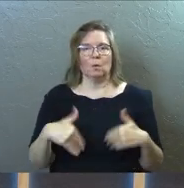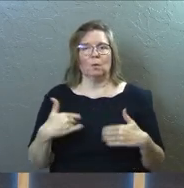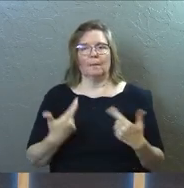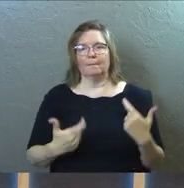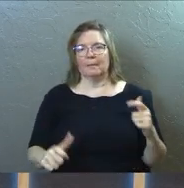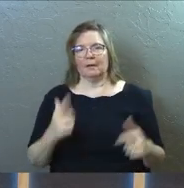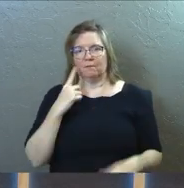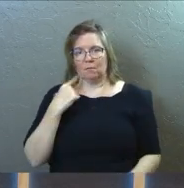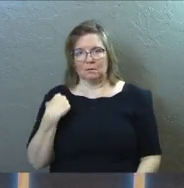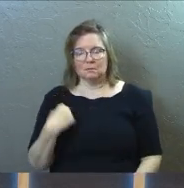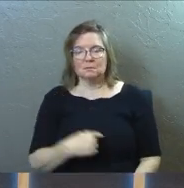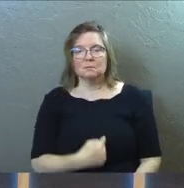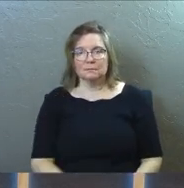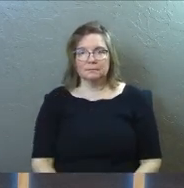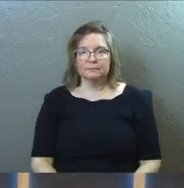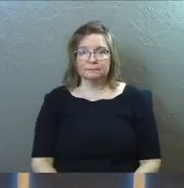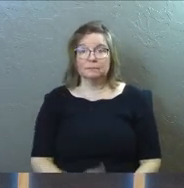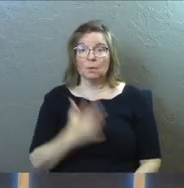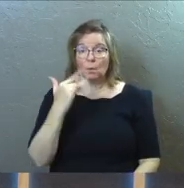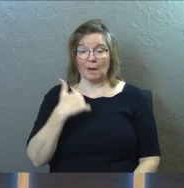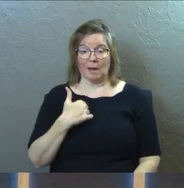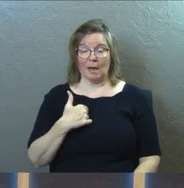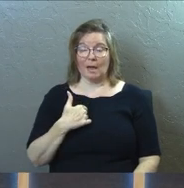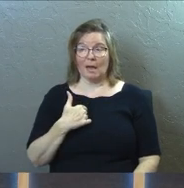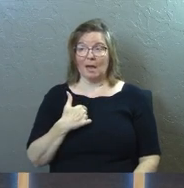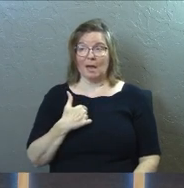massive for us. Because